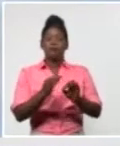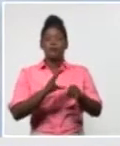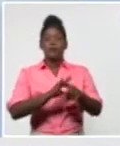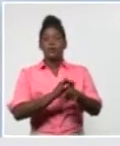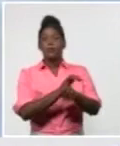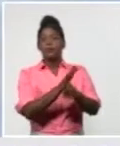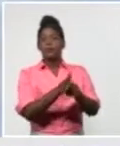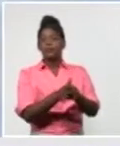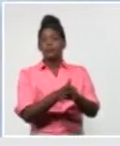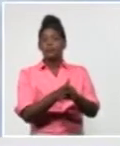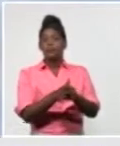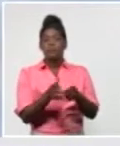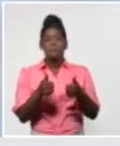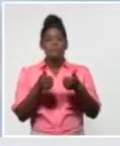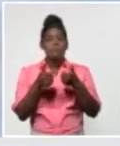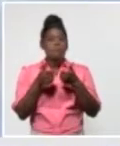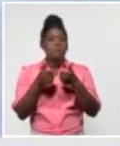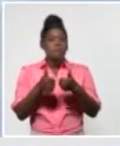cases